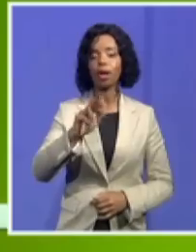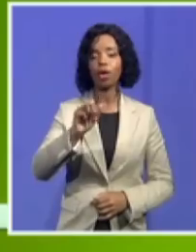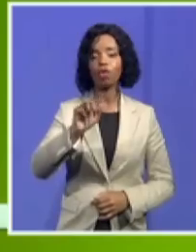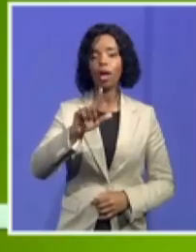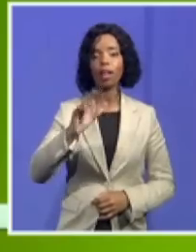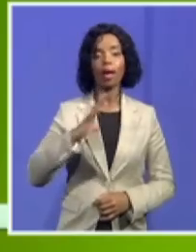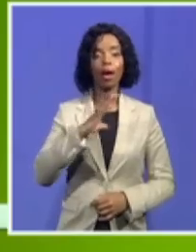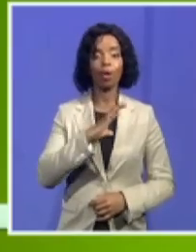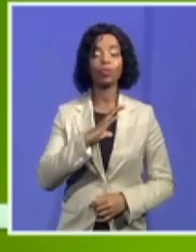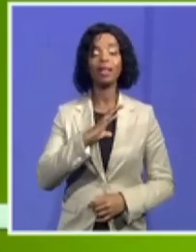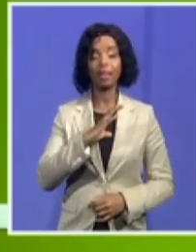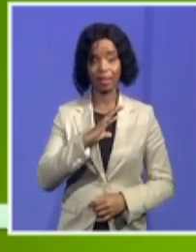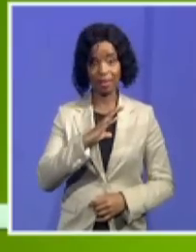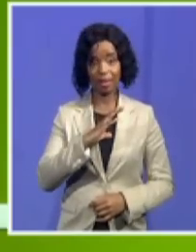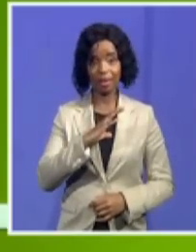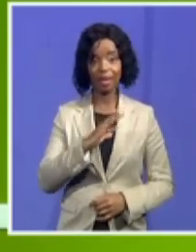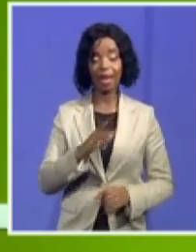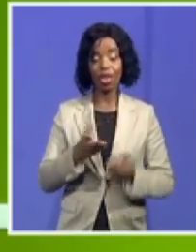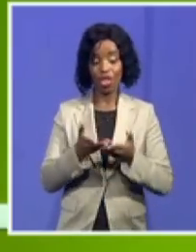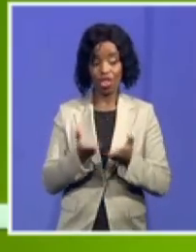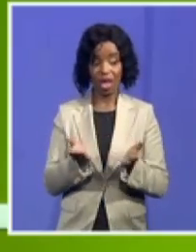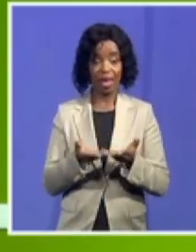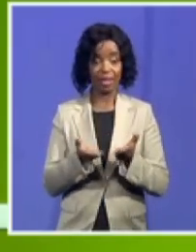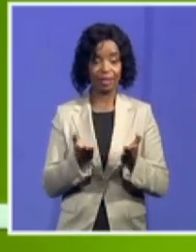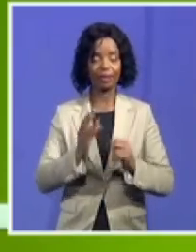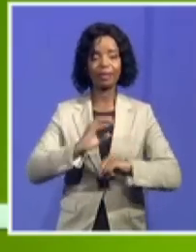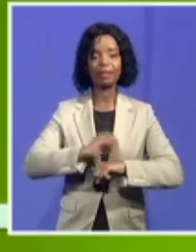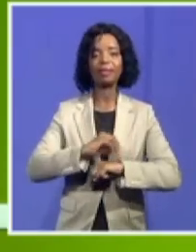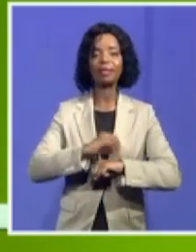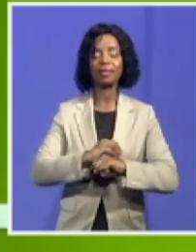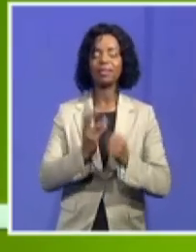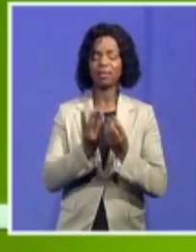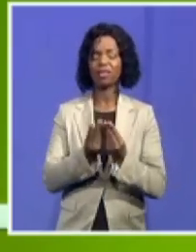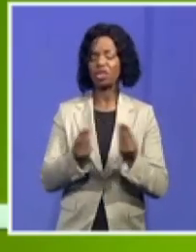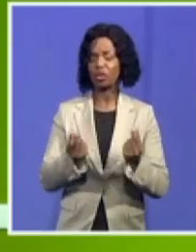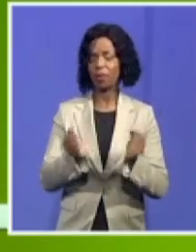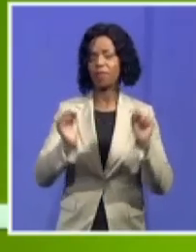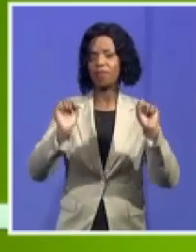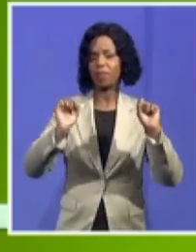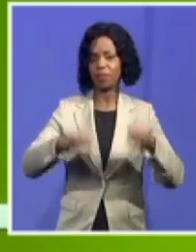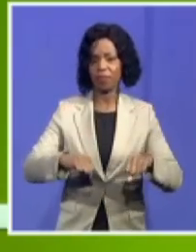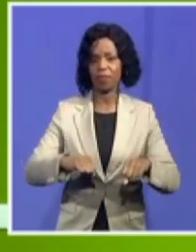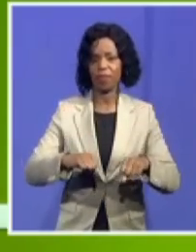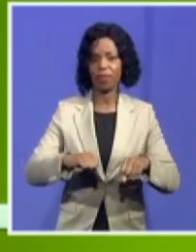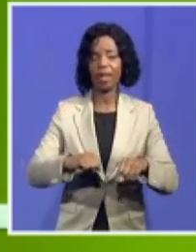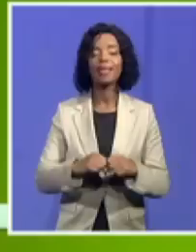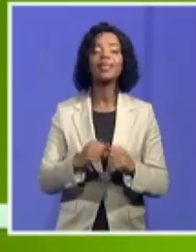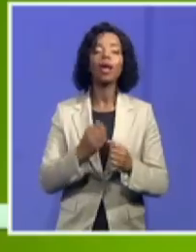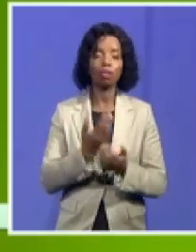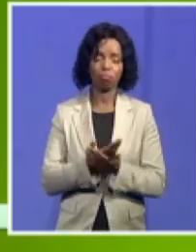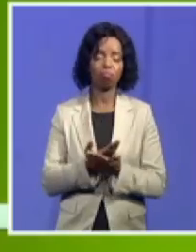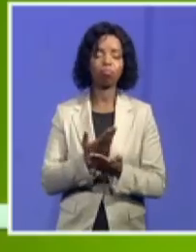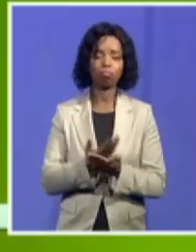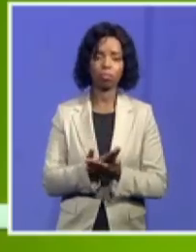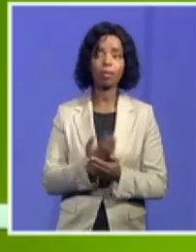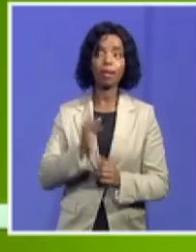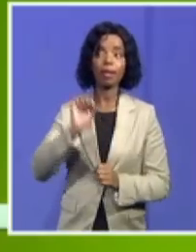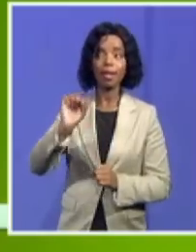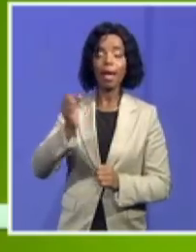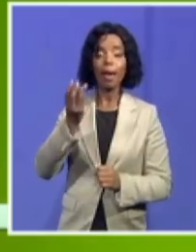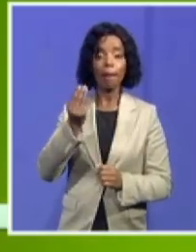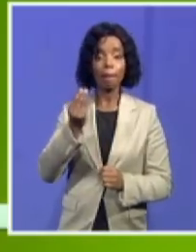hurdles could be resolved, they would be prepared to increase their investments